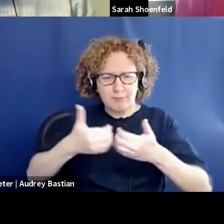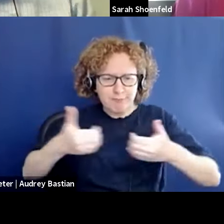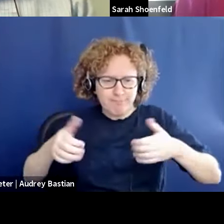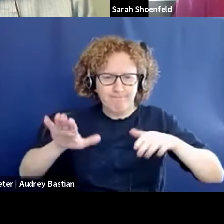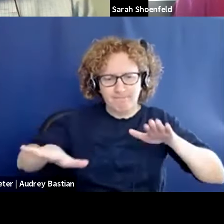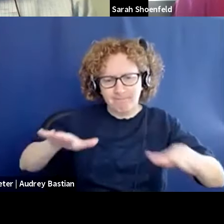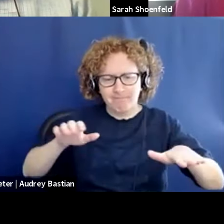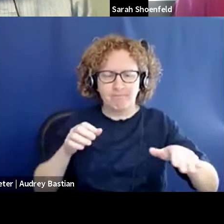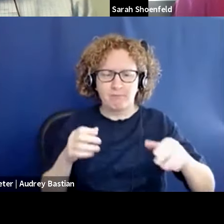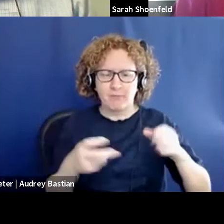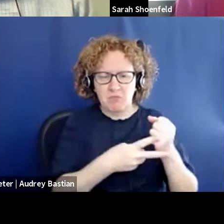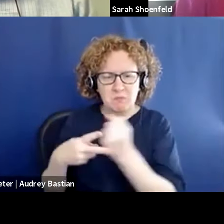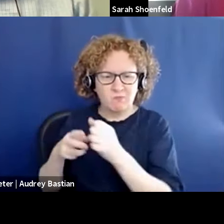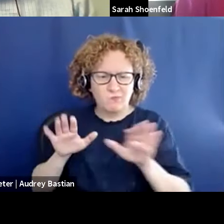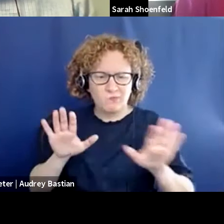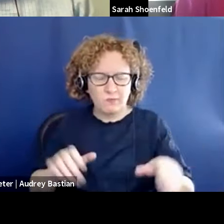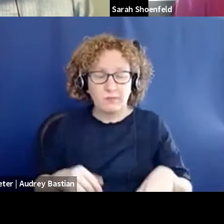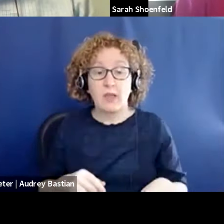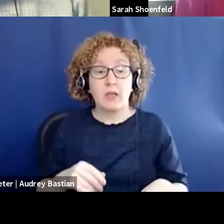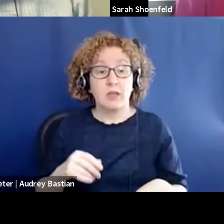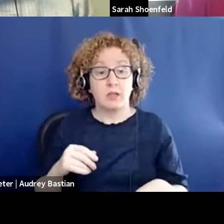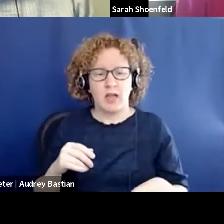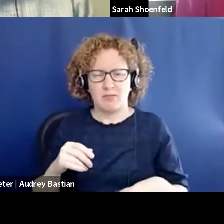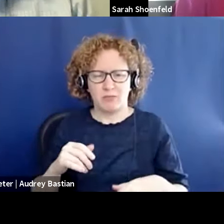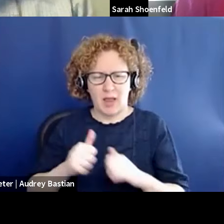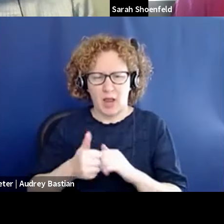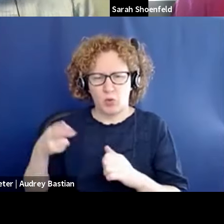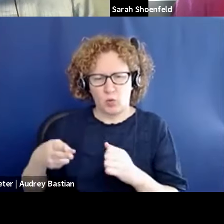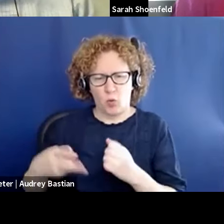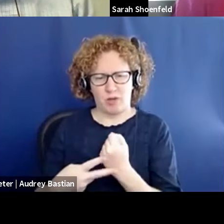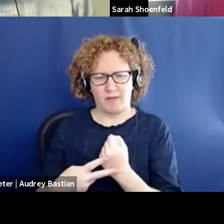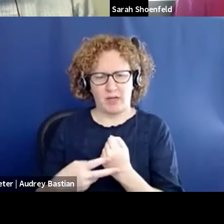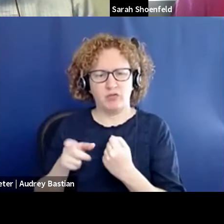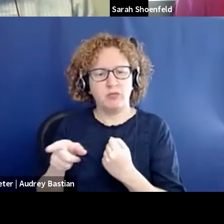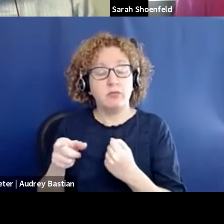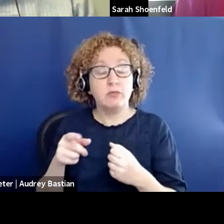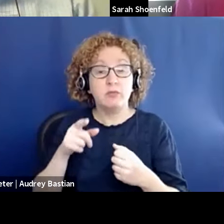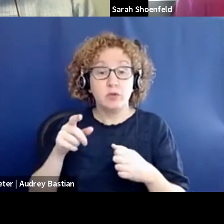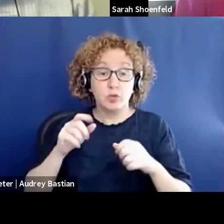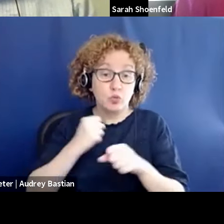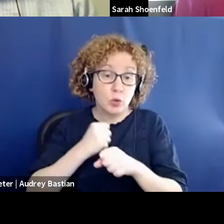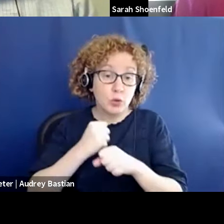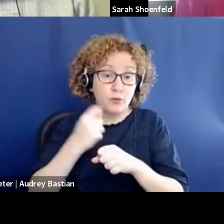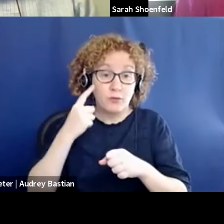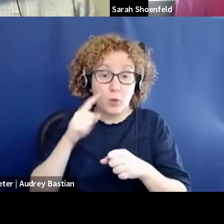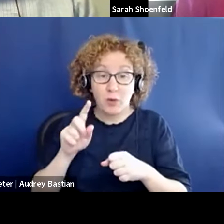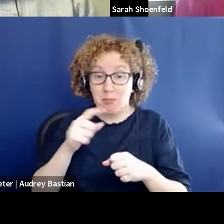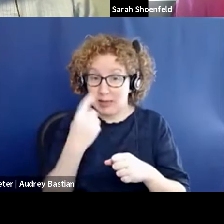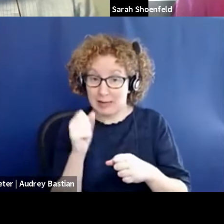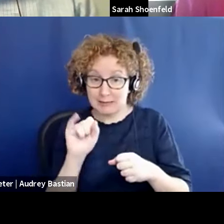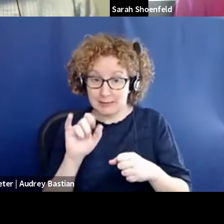preservation. Working for Blackside, the film company best known for Eyes on the Prize, America in the Civil Rights Years, and